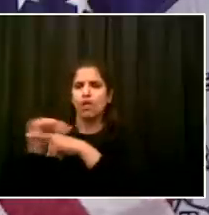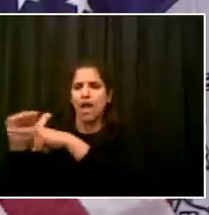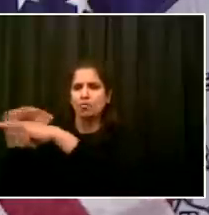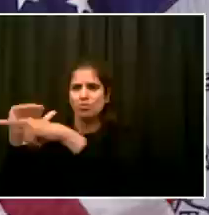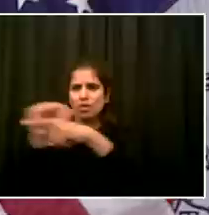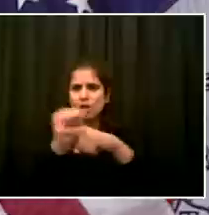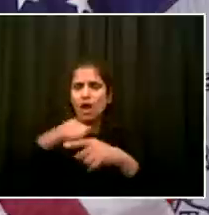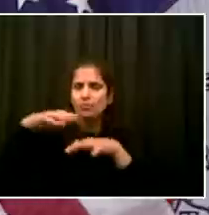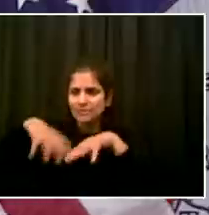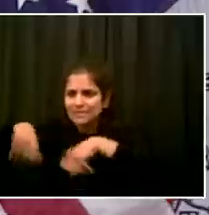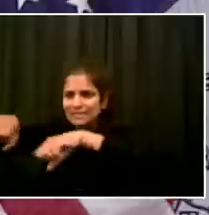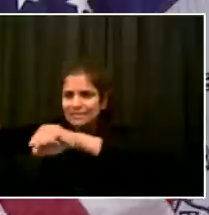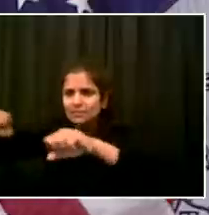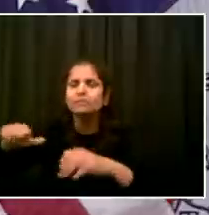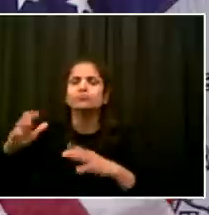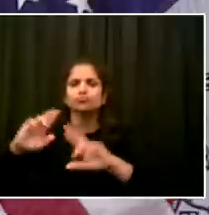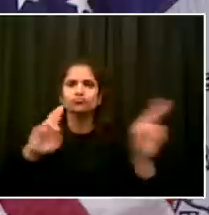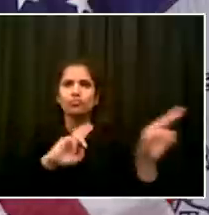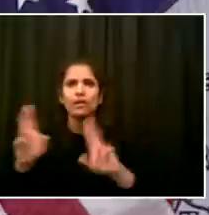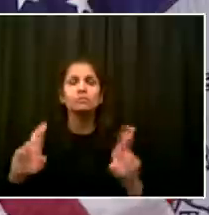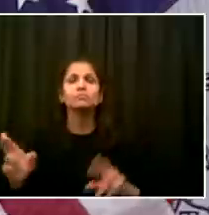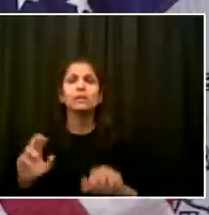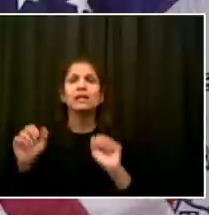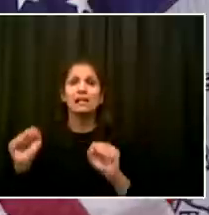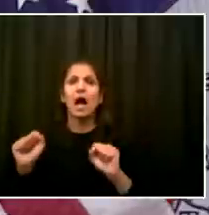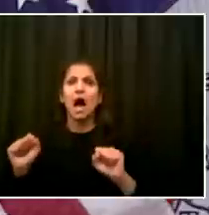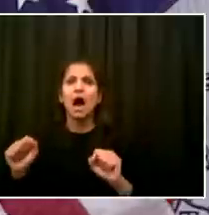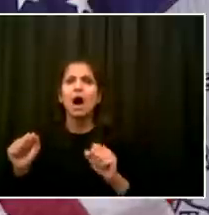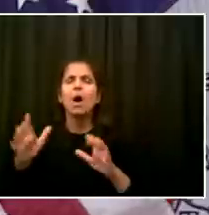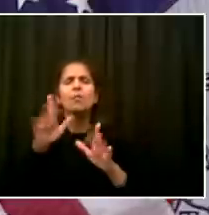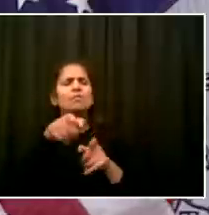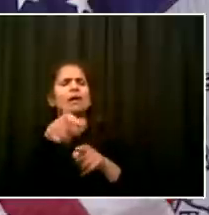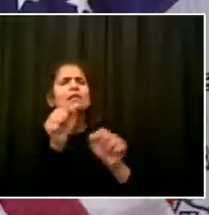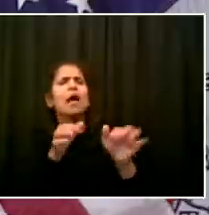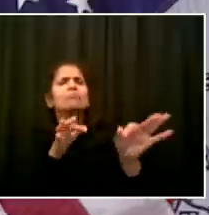exactly when you think beaches may be ready to open for swimming?